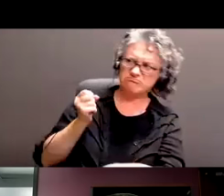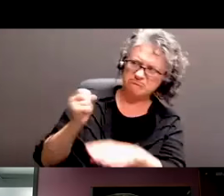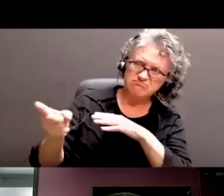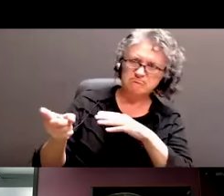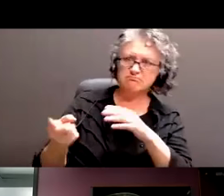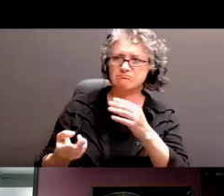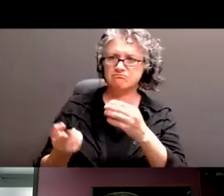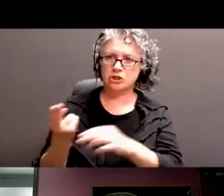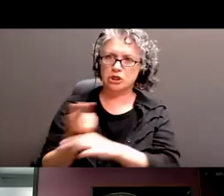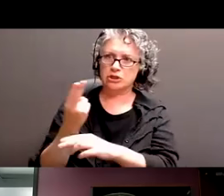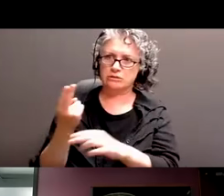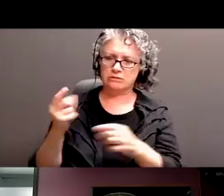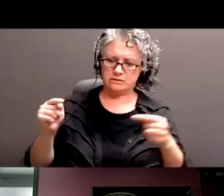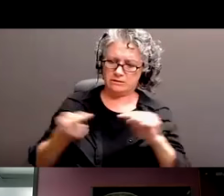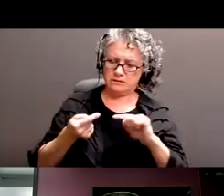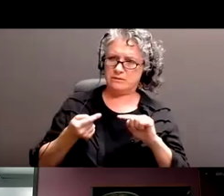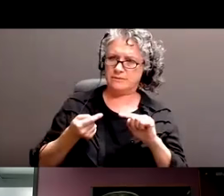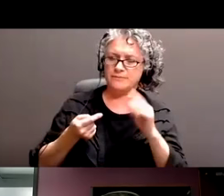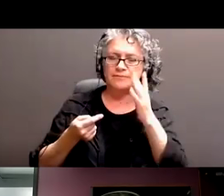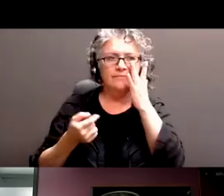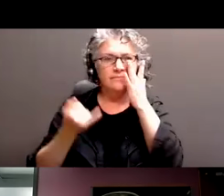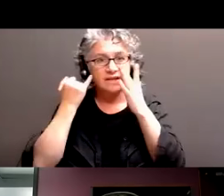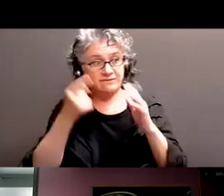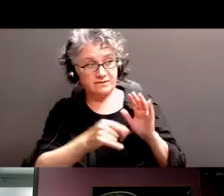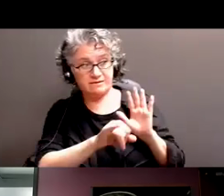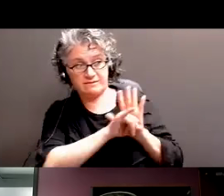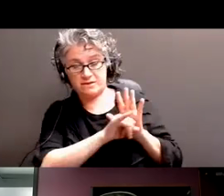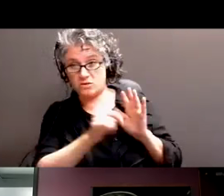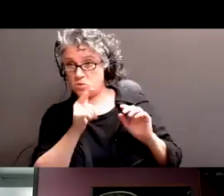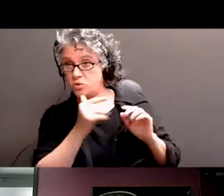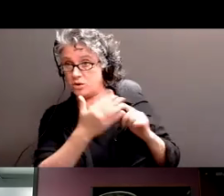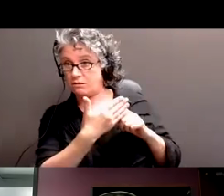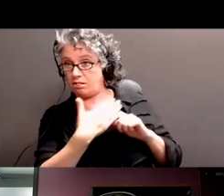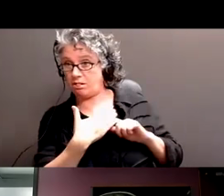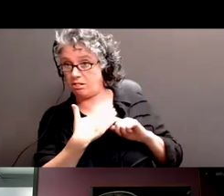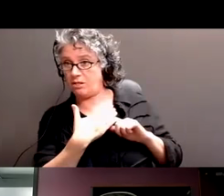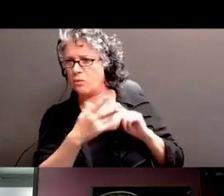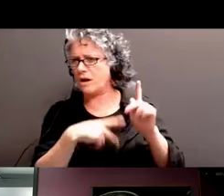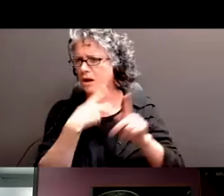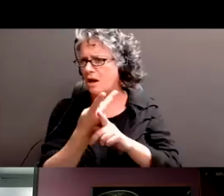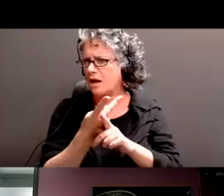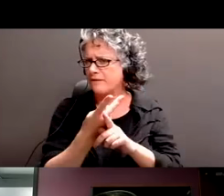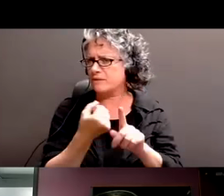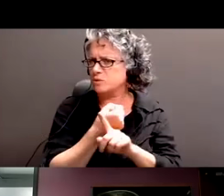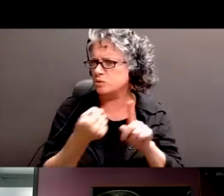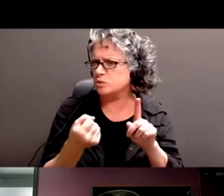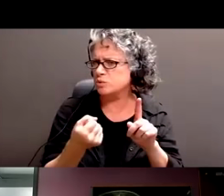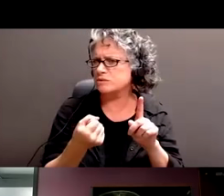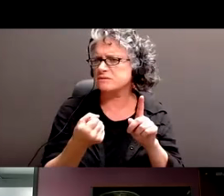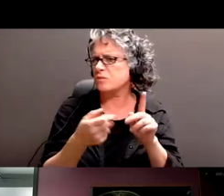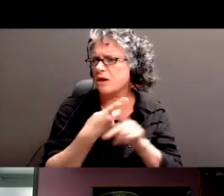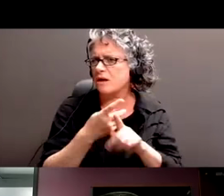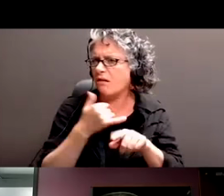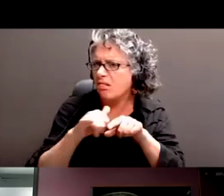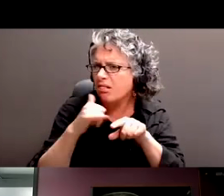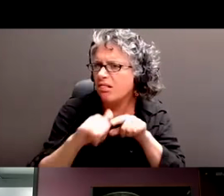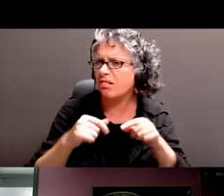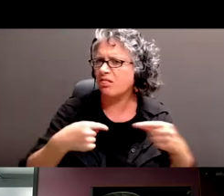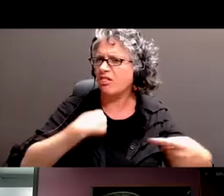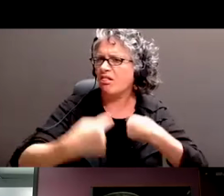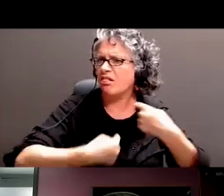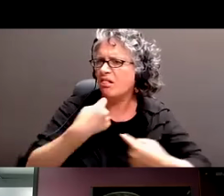person is able to identify their partner and abuser or abuser's form of abuse, frequency, and level of force so that they can assess